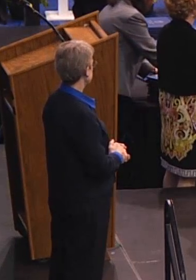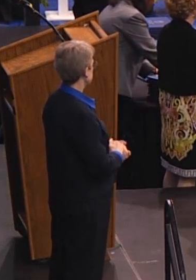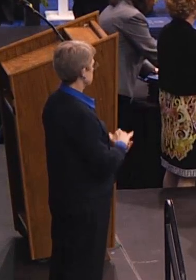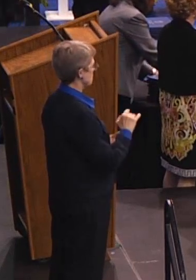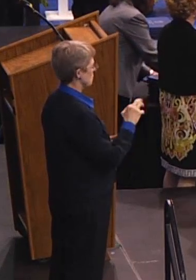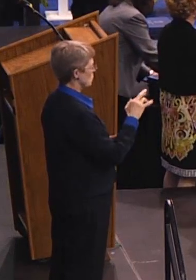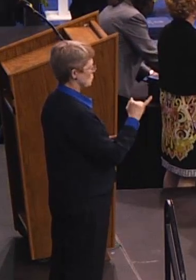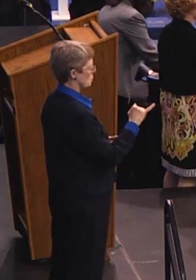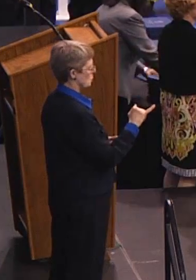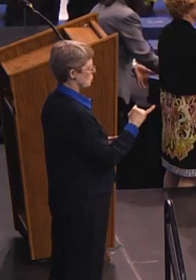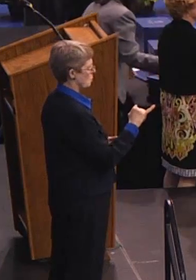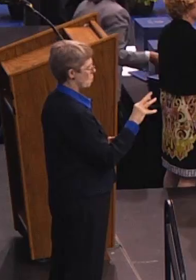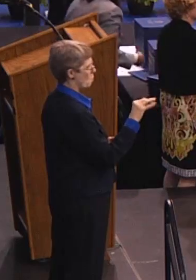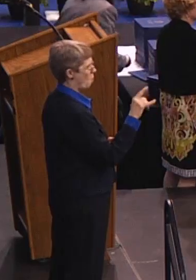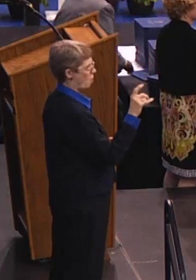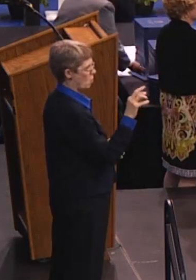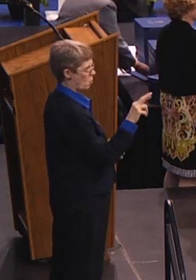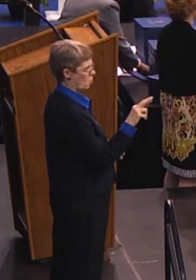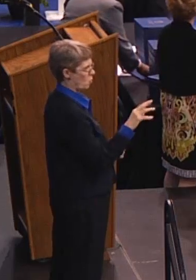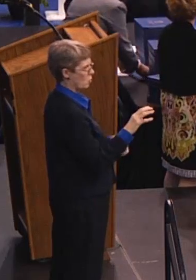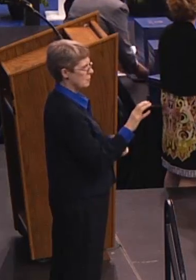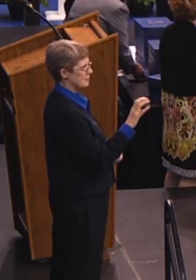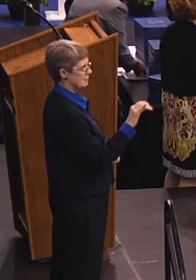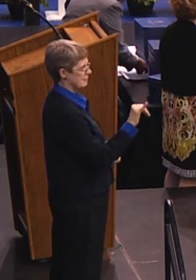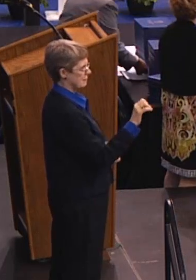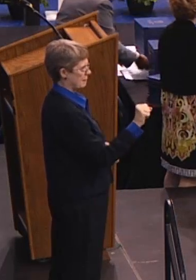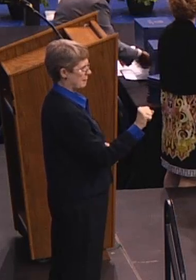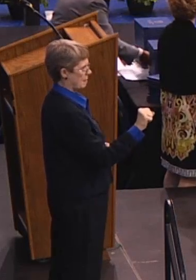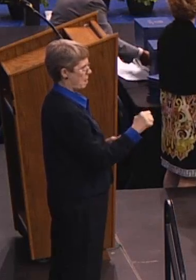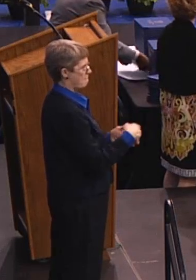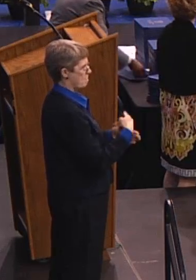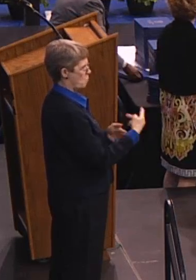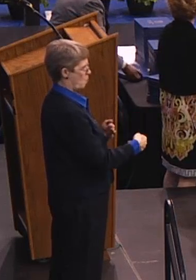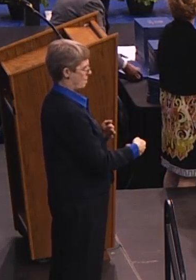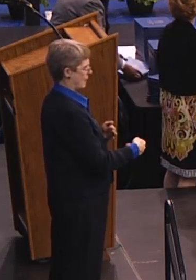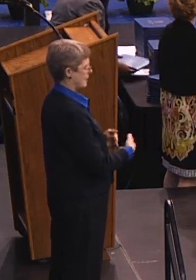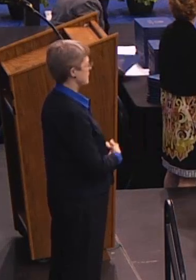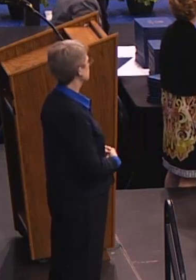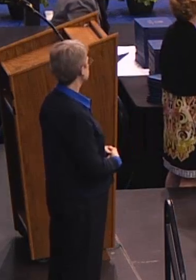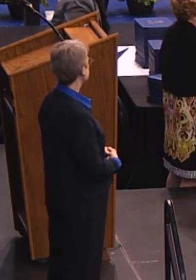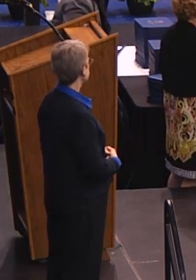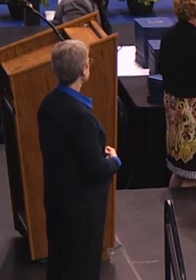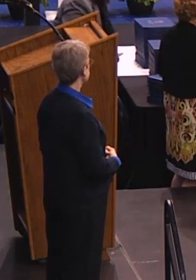Jerry Jabron Walker, Computer Information Systems, Programming.